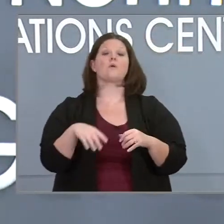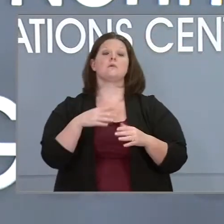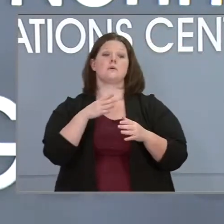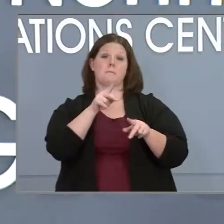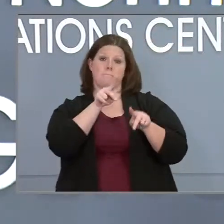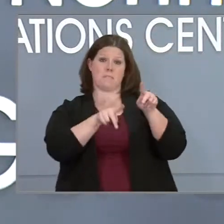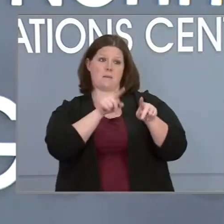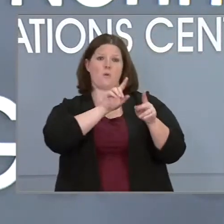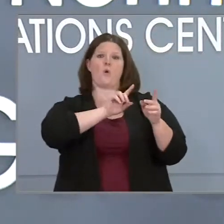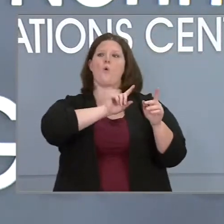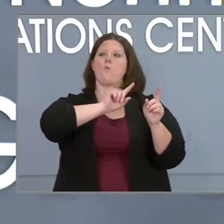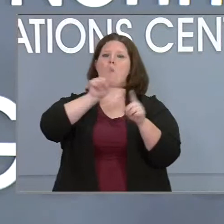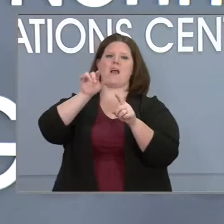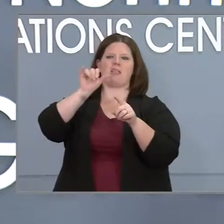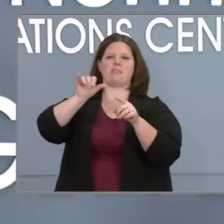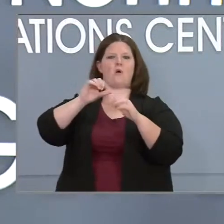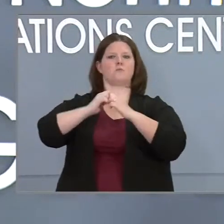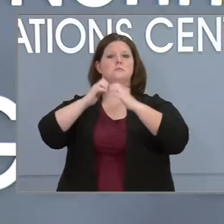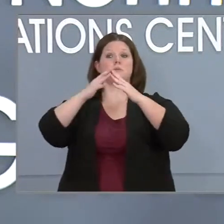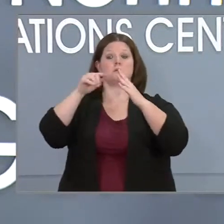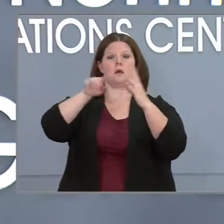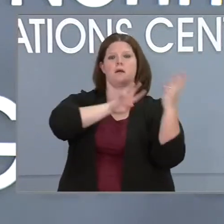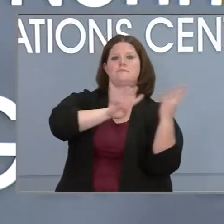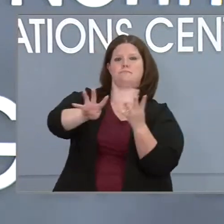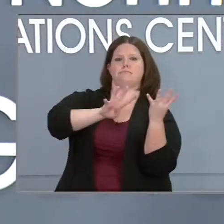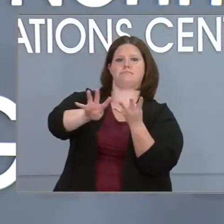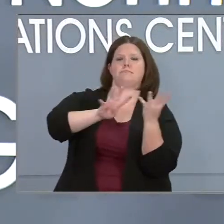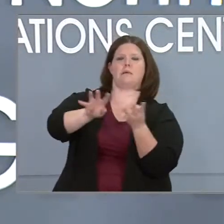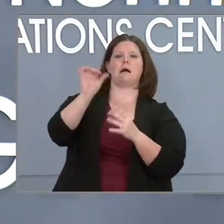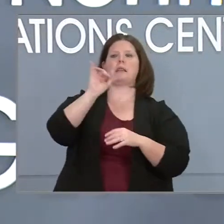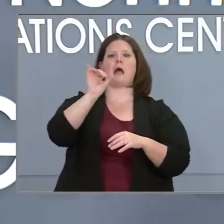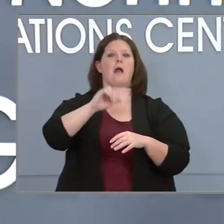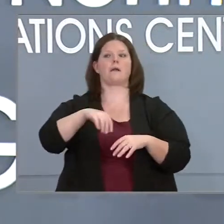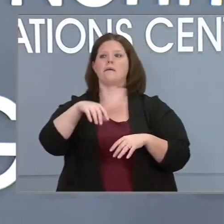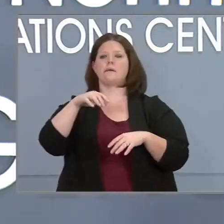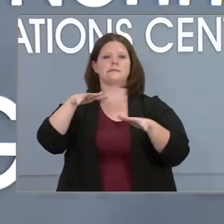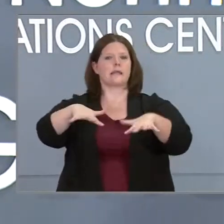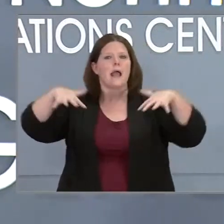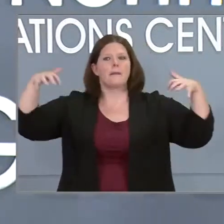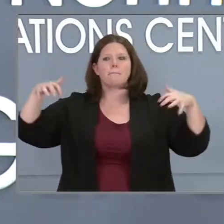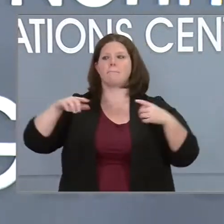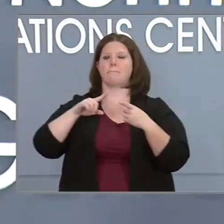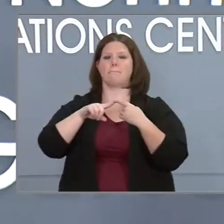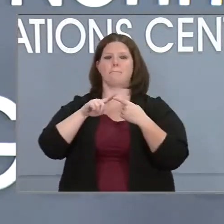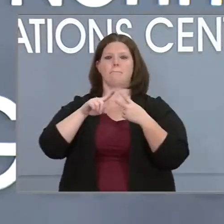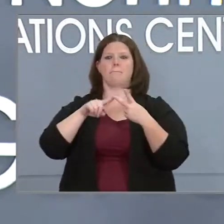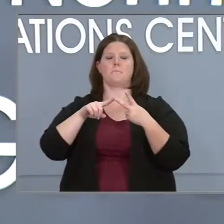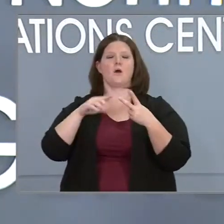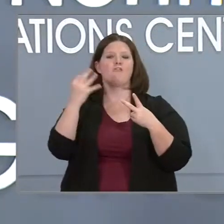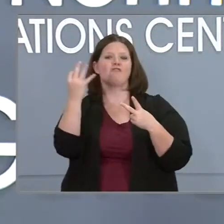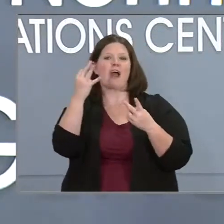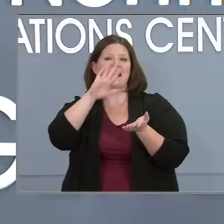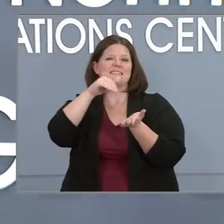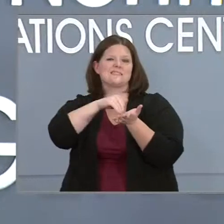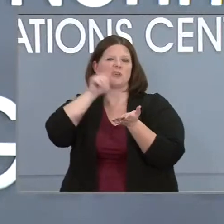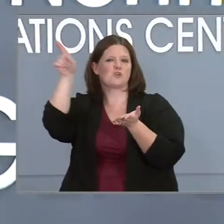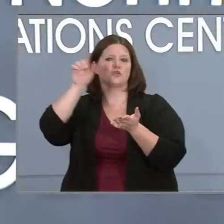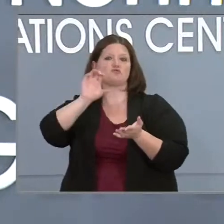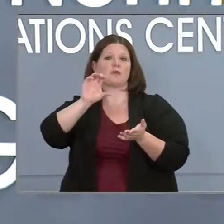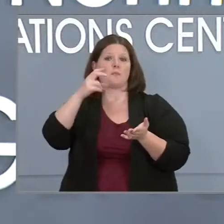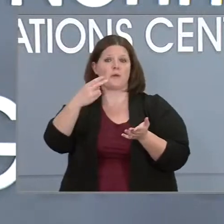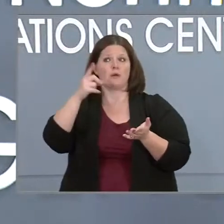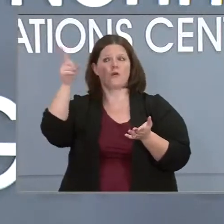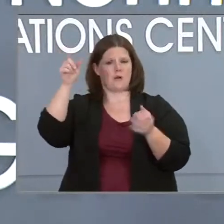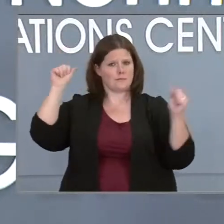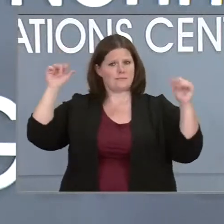our high throughput areas like athletic stadiums and Friday Center and Chapel Hill. And